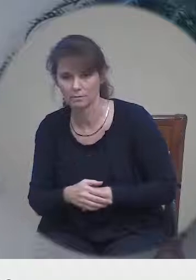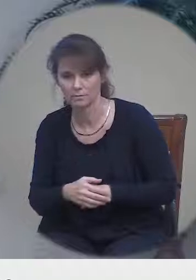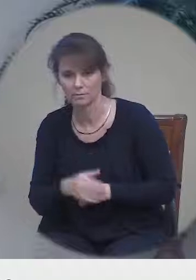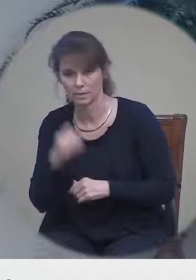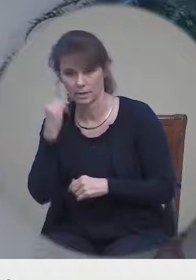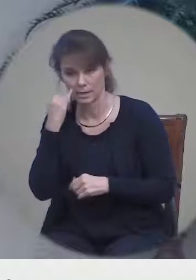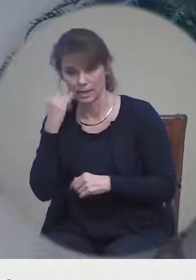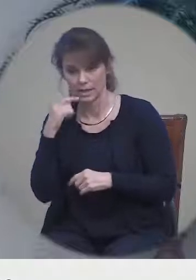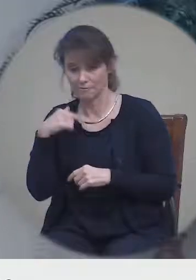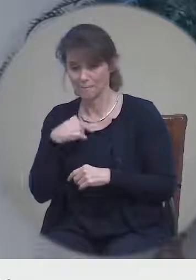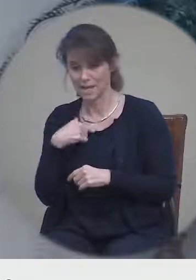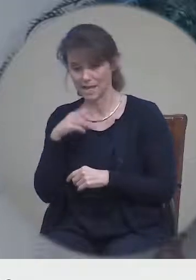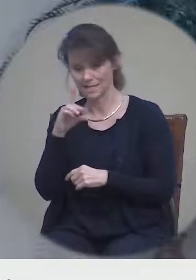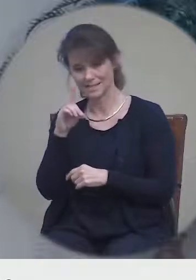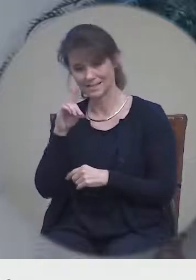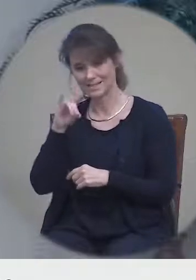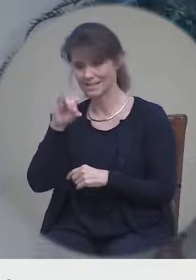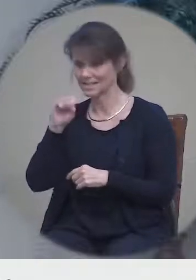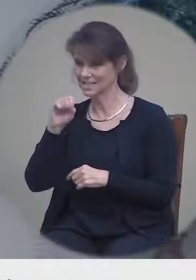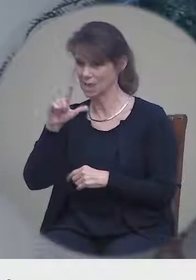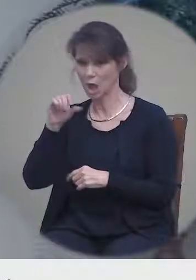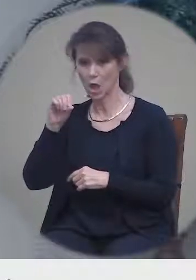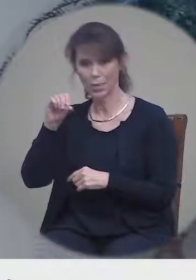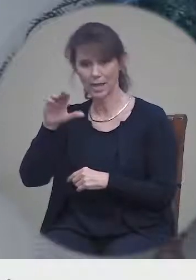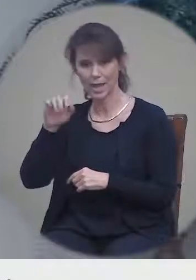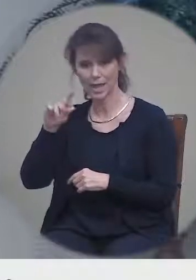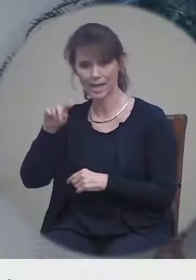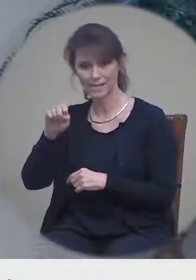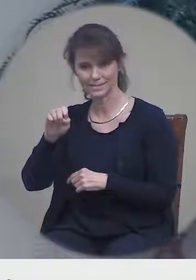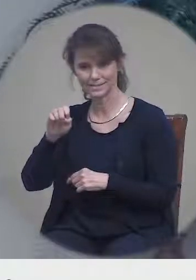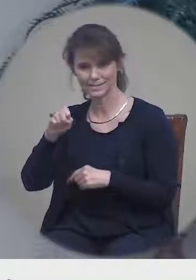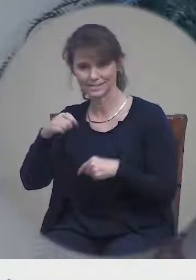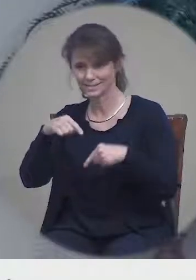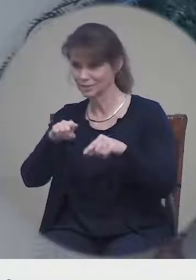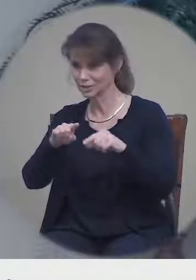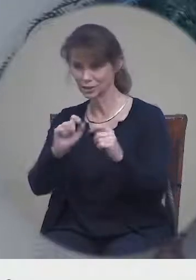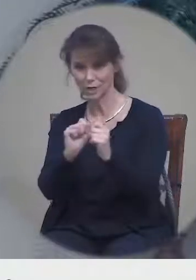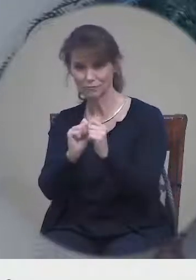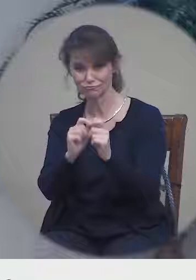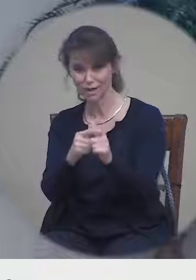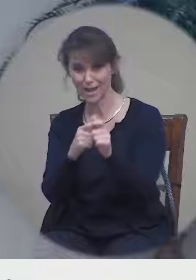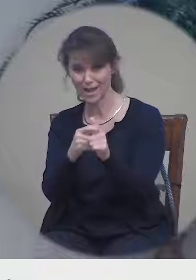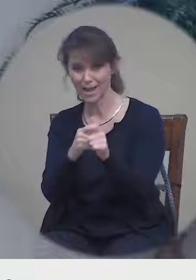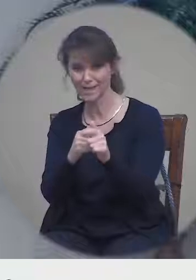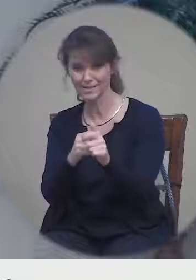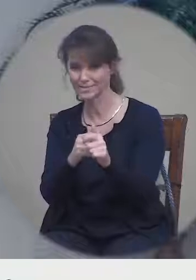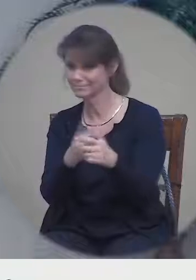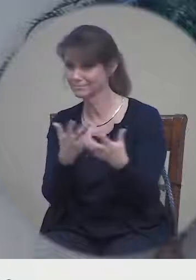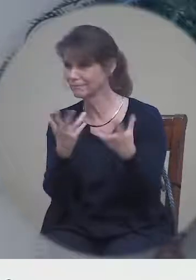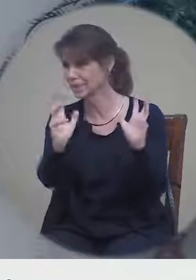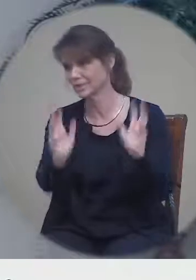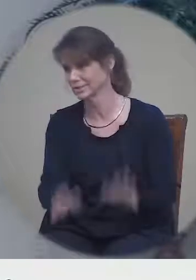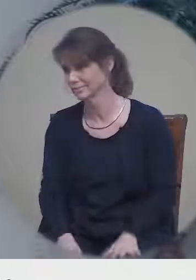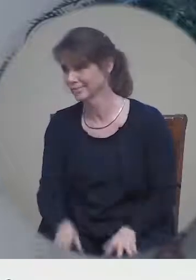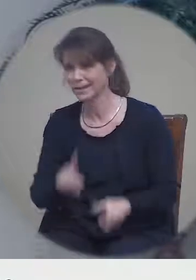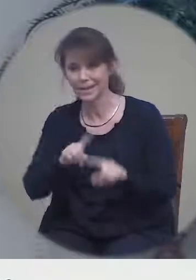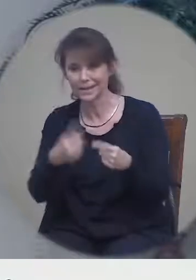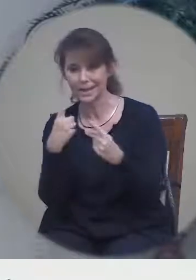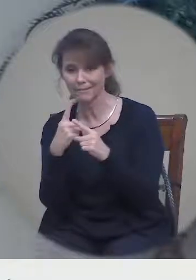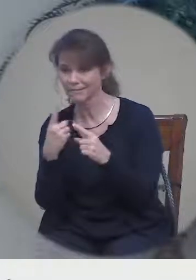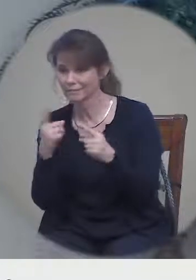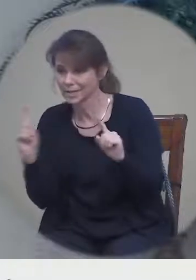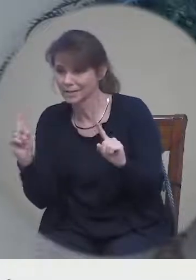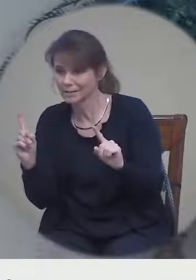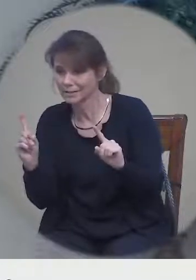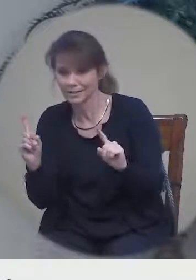dislocated in my joints during a race, that'd be pretty much the end of it. Maybe you can run a race with dislocated joints, but I don't think I